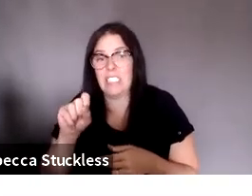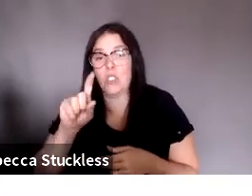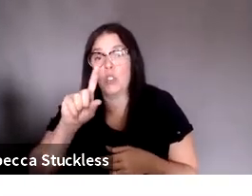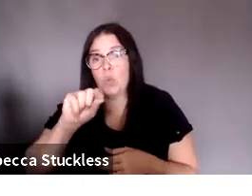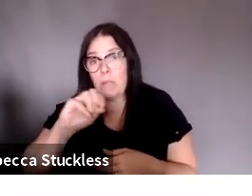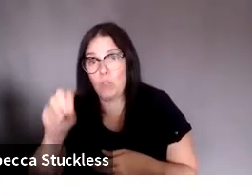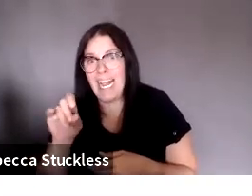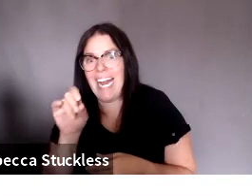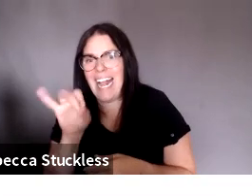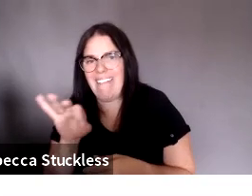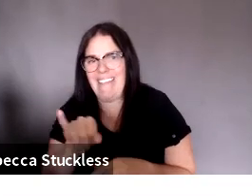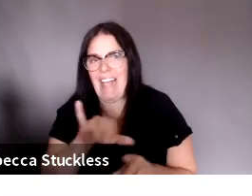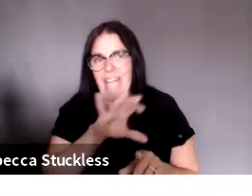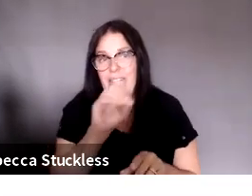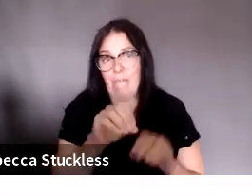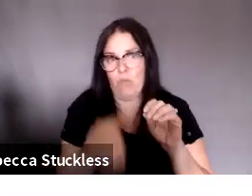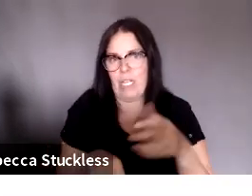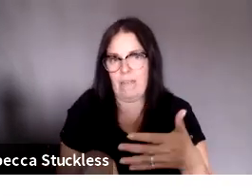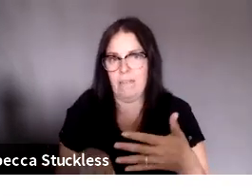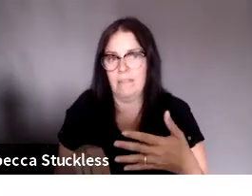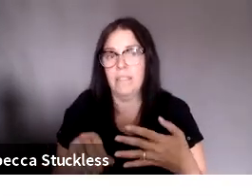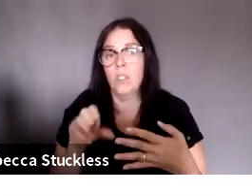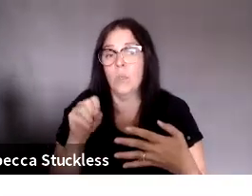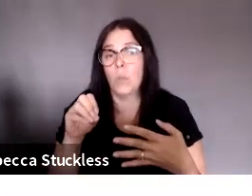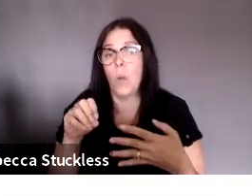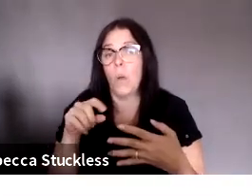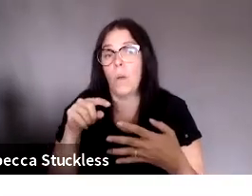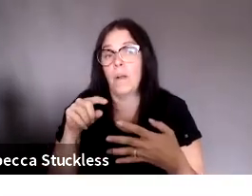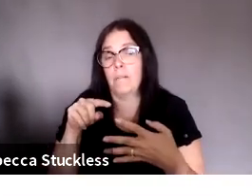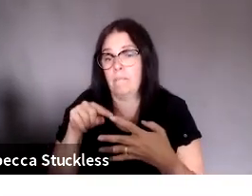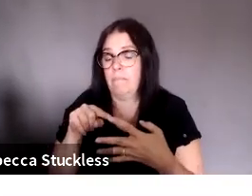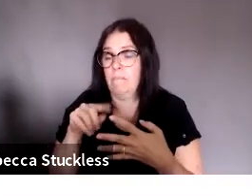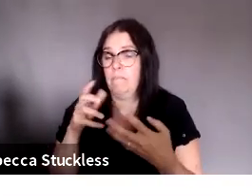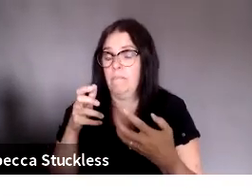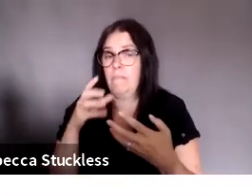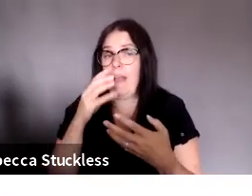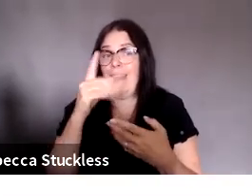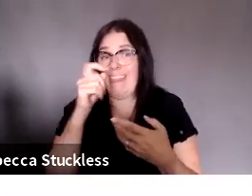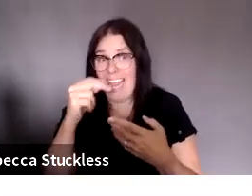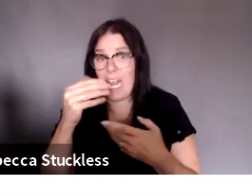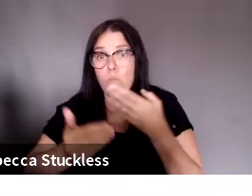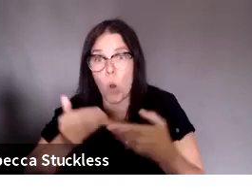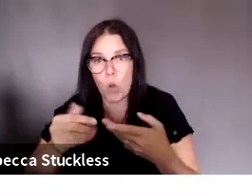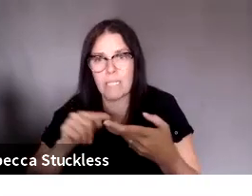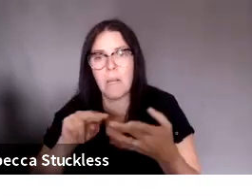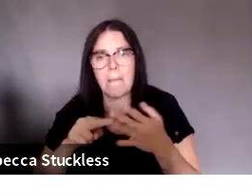Learner progress, which is successful completion of at least one milestone, is 30% of the